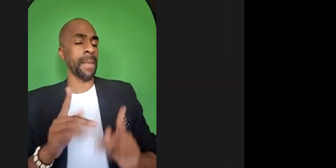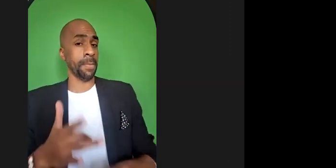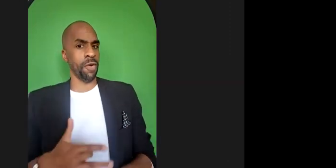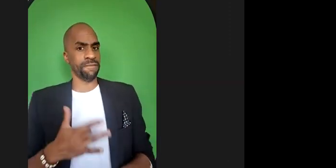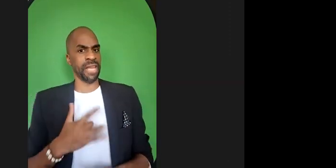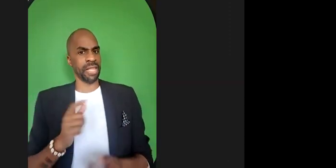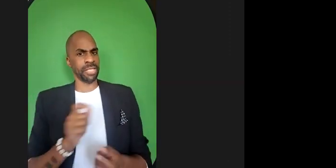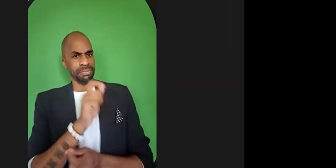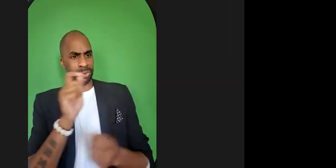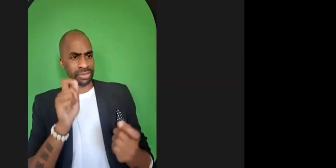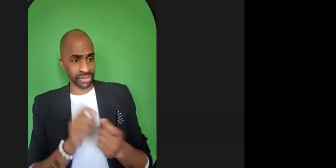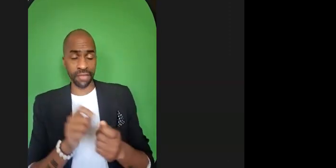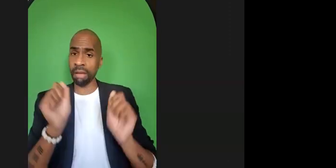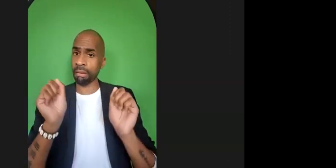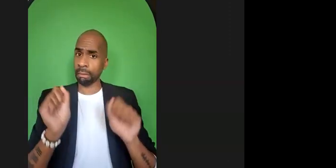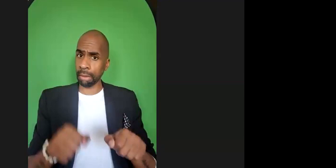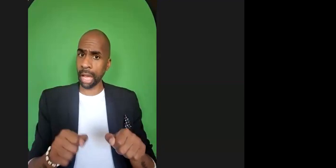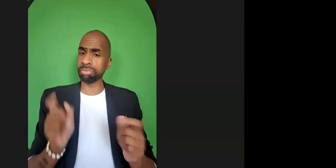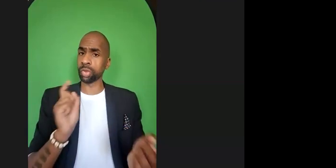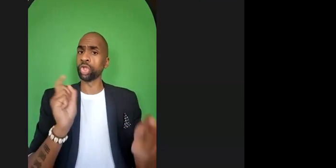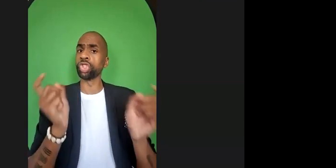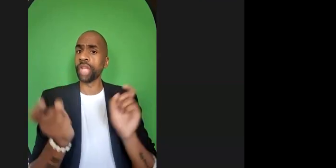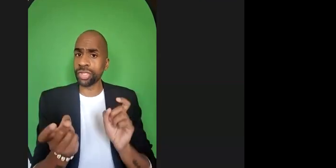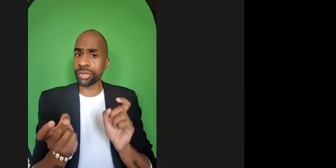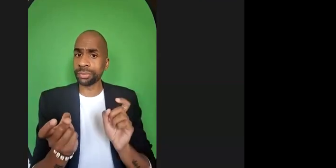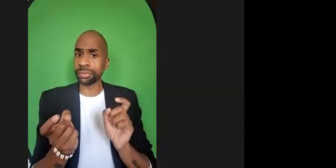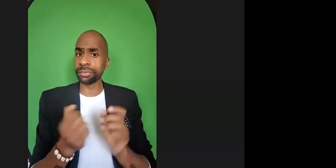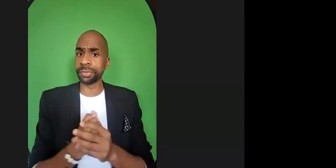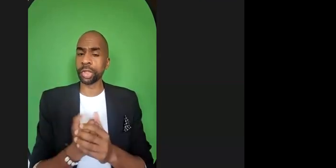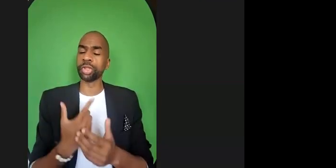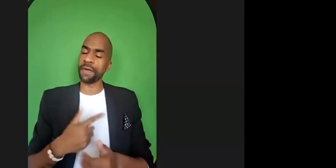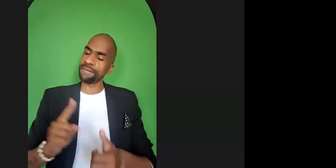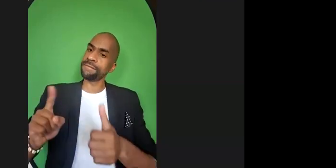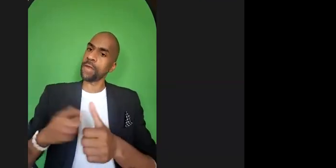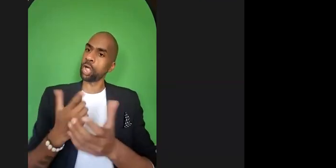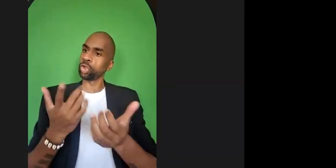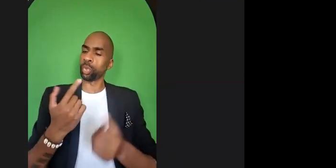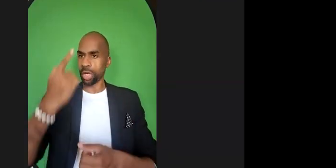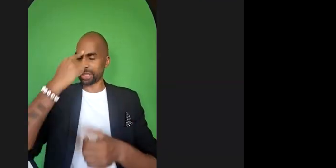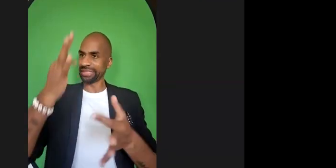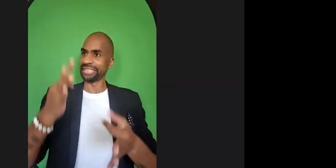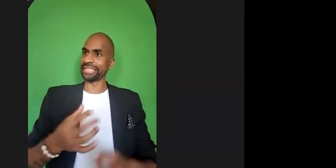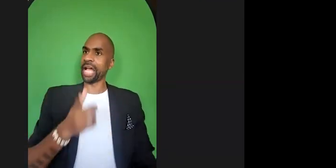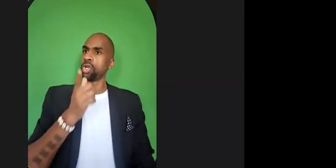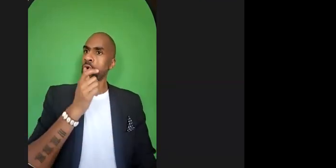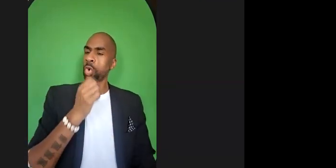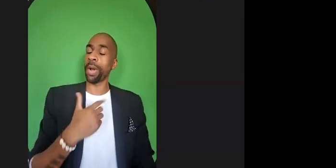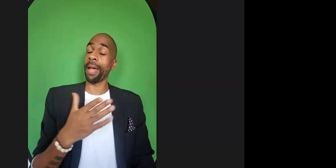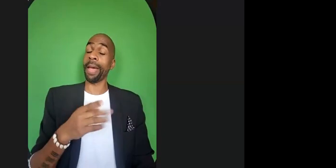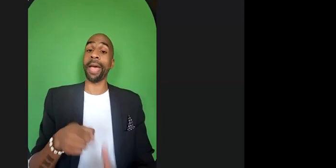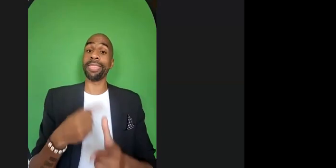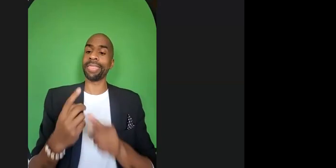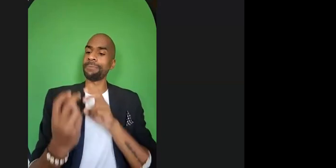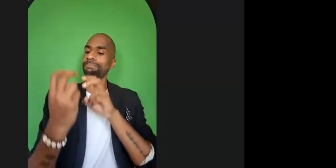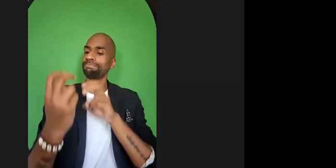can shift in time. So possibly the most important thing is designating that surrogate and then having a broad conversation about your values and